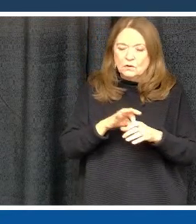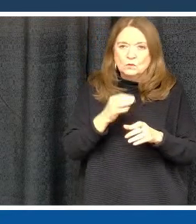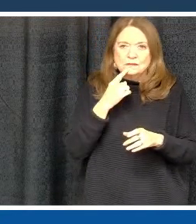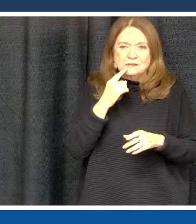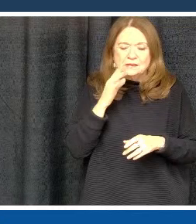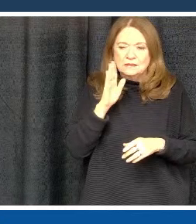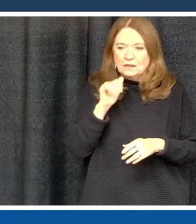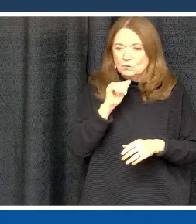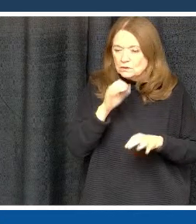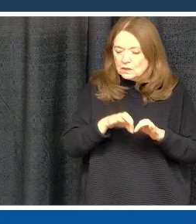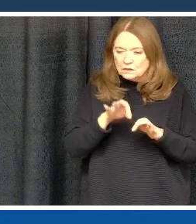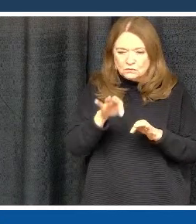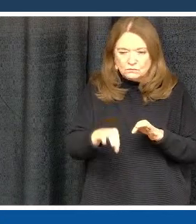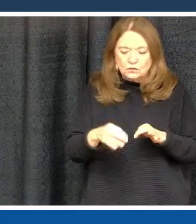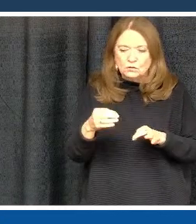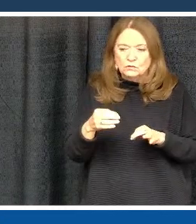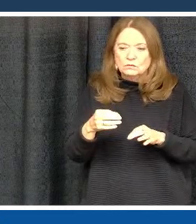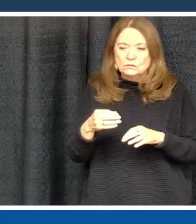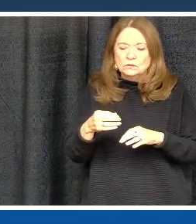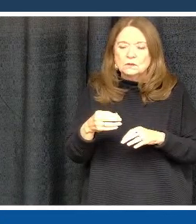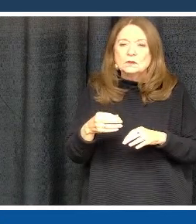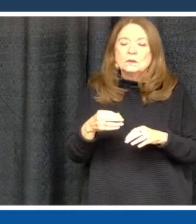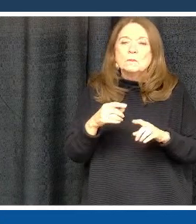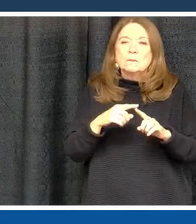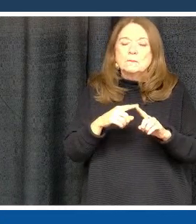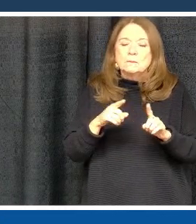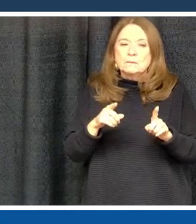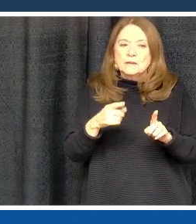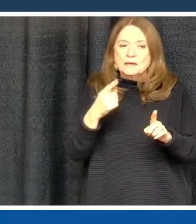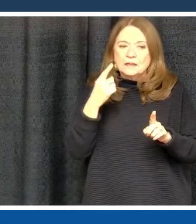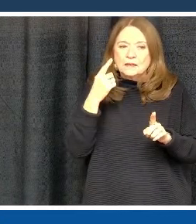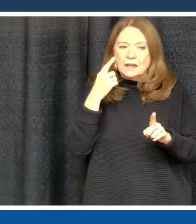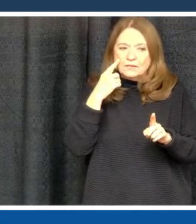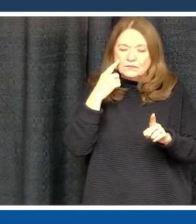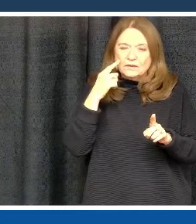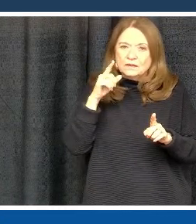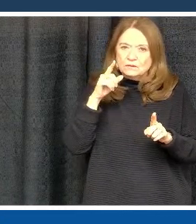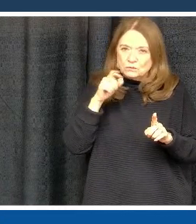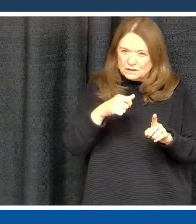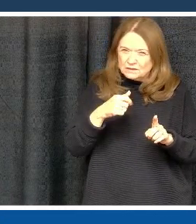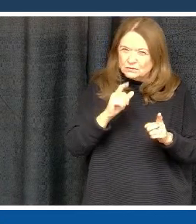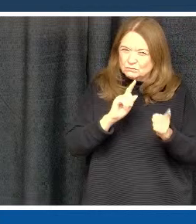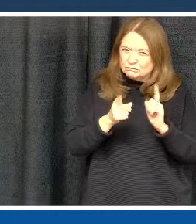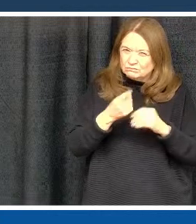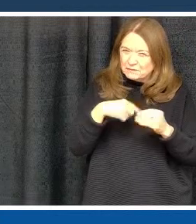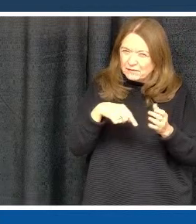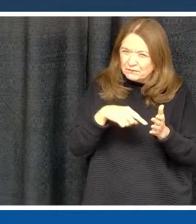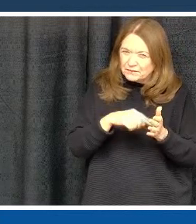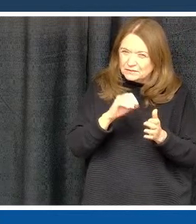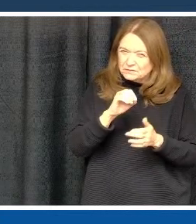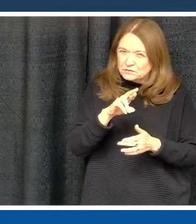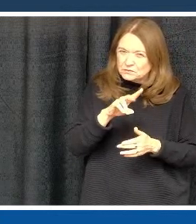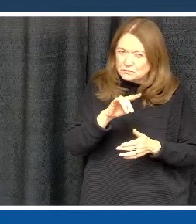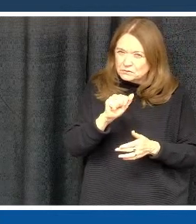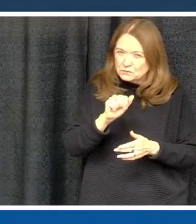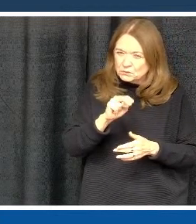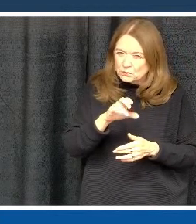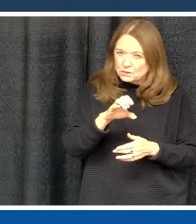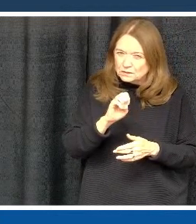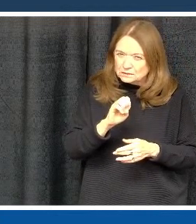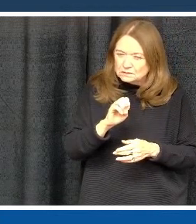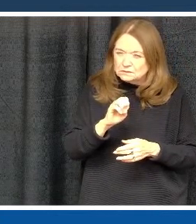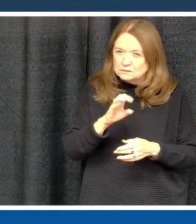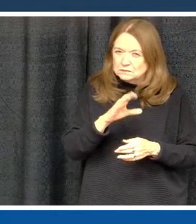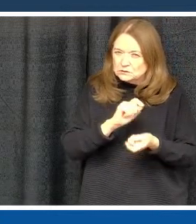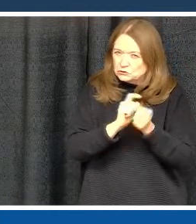would not defer it last month, but I think there's conversation that needs to be had around this ordinance, and I was